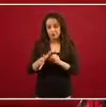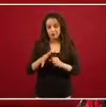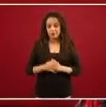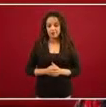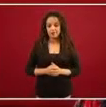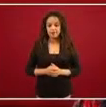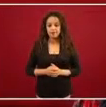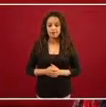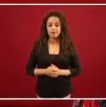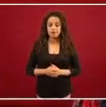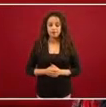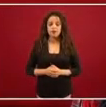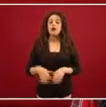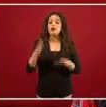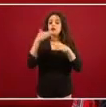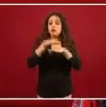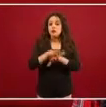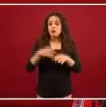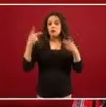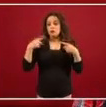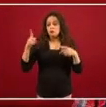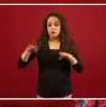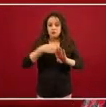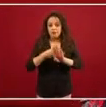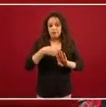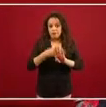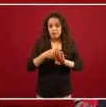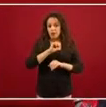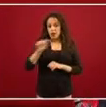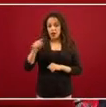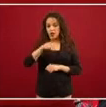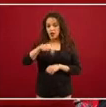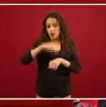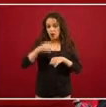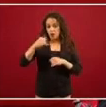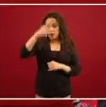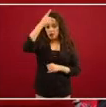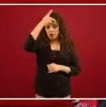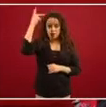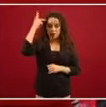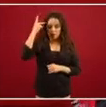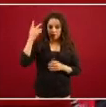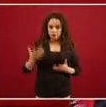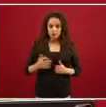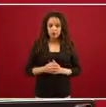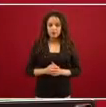Talking about the aggressions towards the health personnel, we have expressed